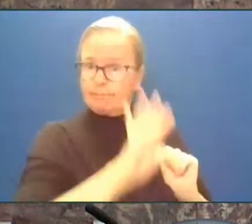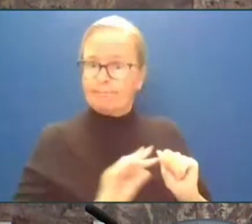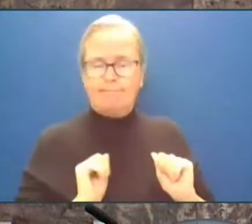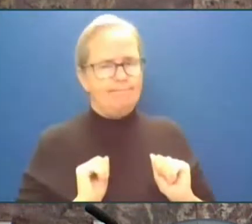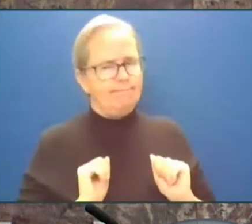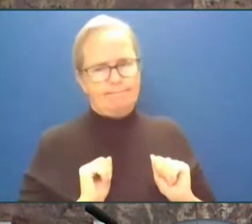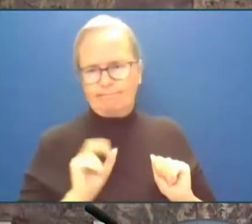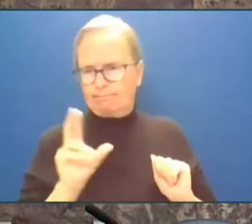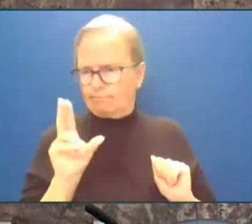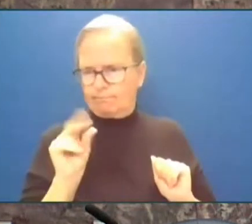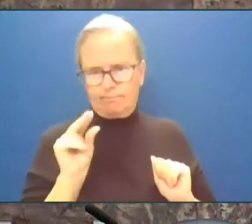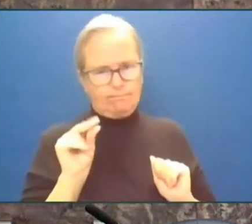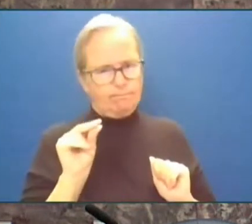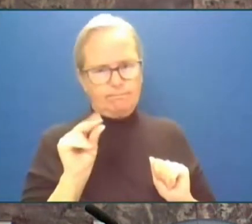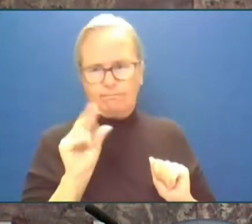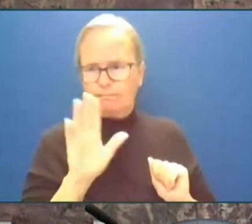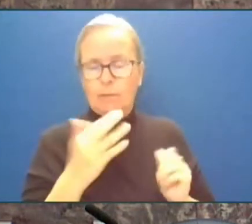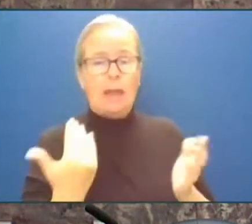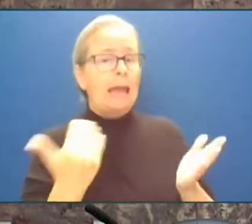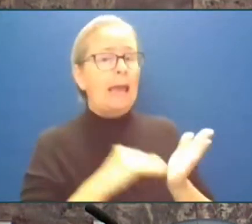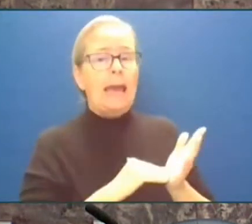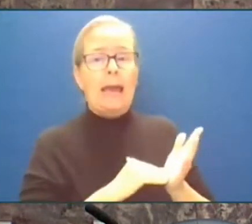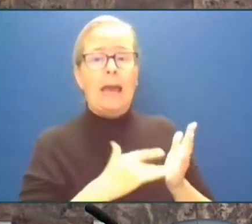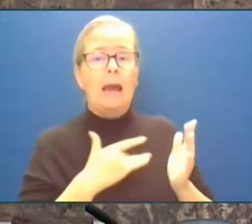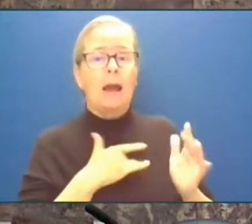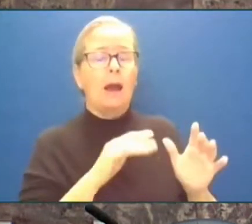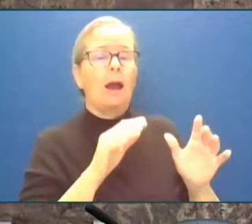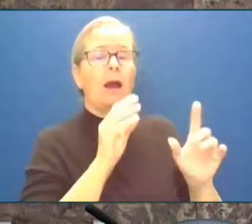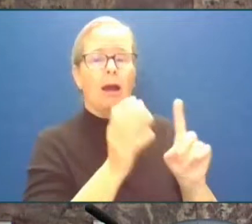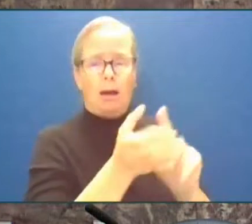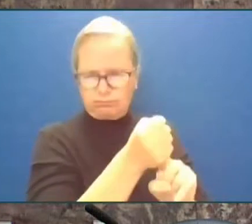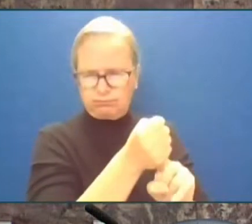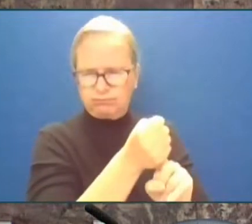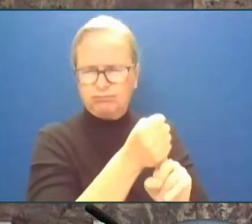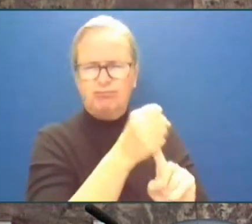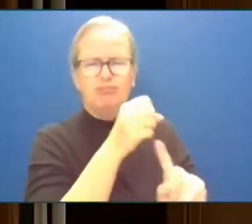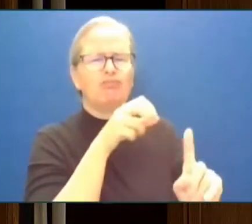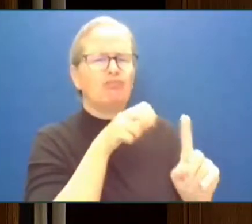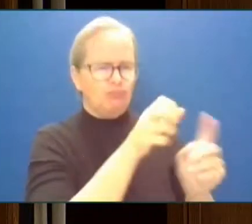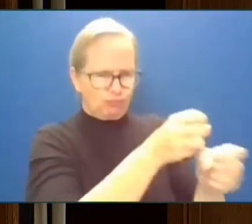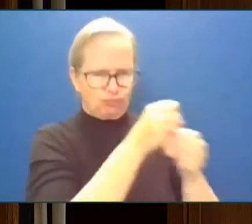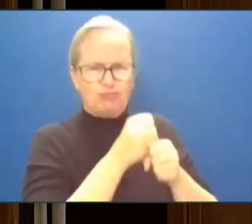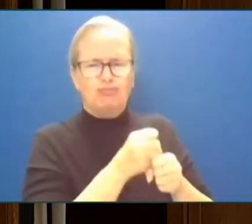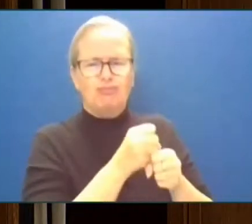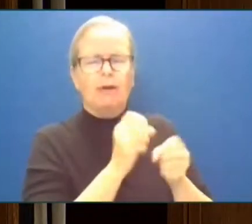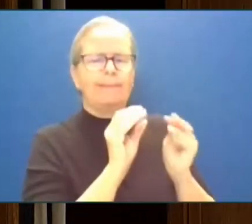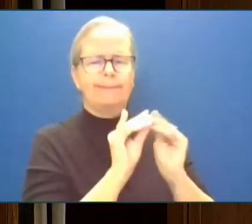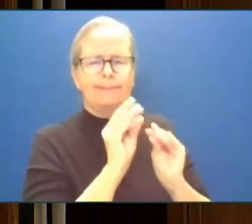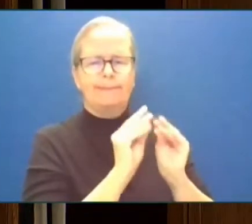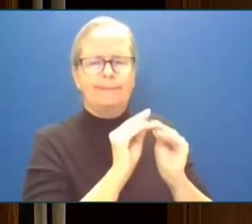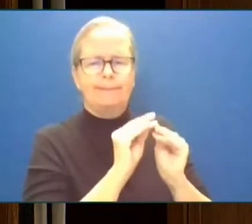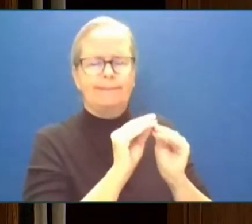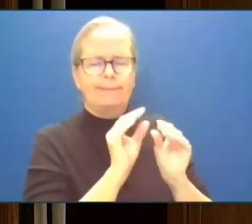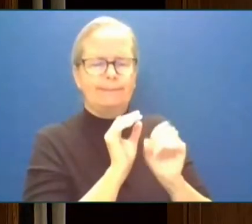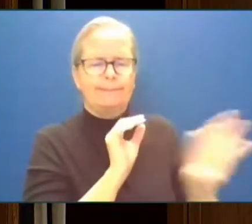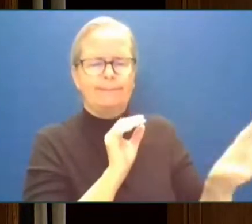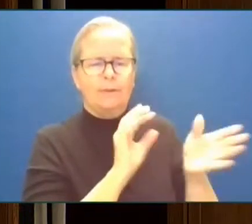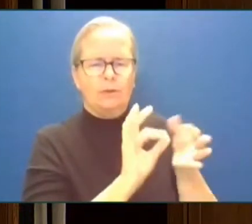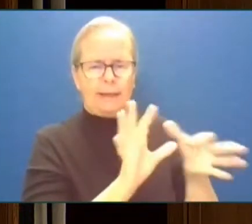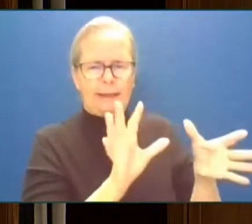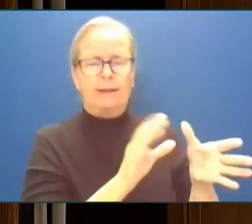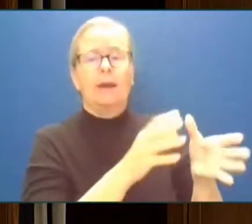justice system that the previous Attorney General created. He now wants to lead the entire